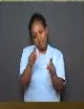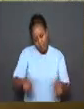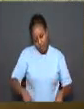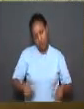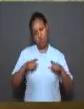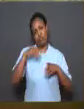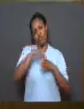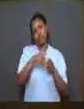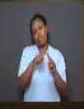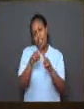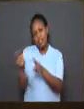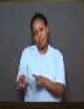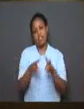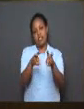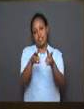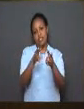your life.